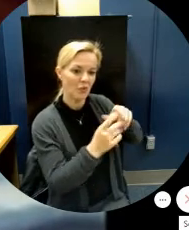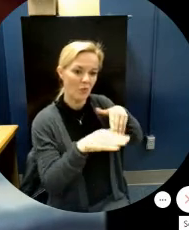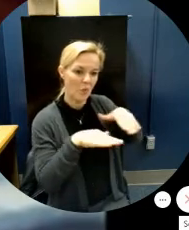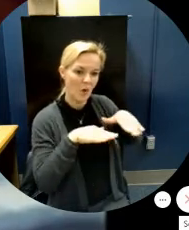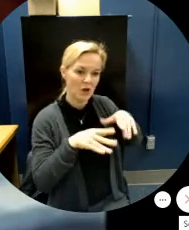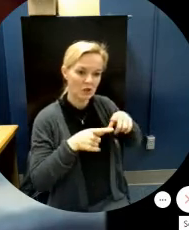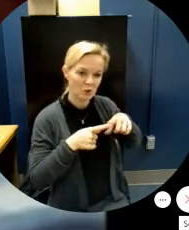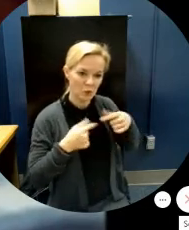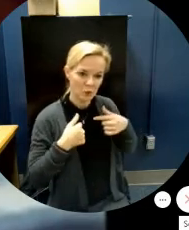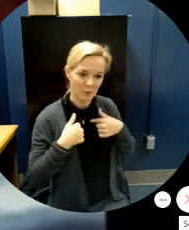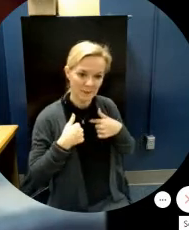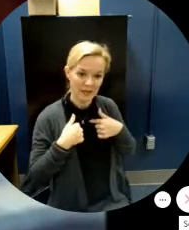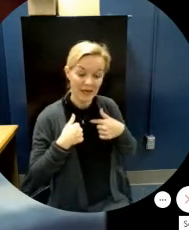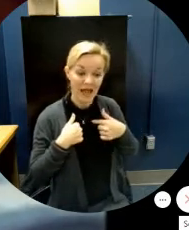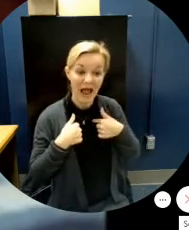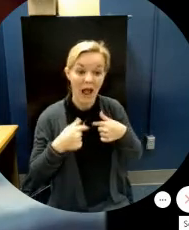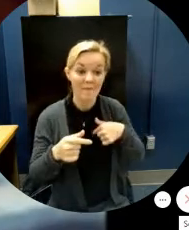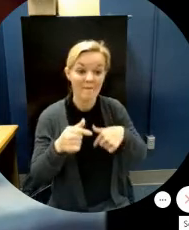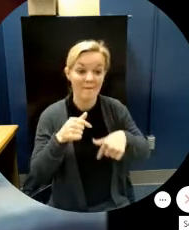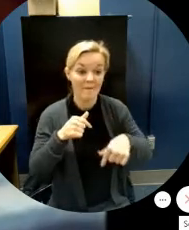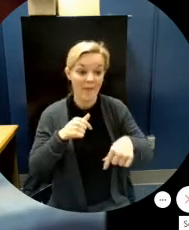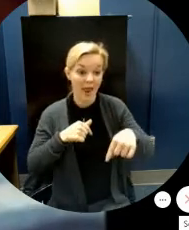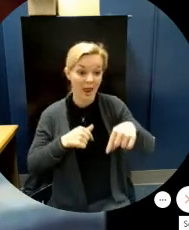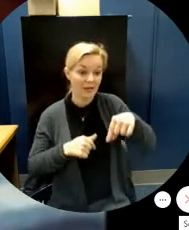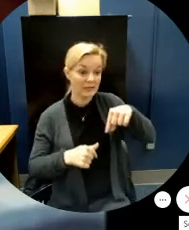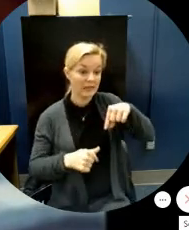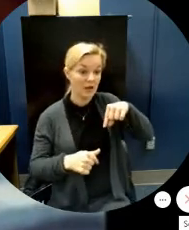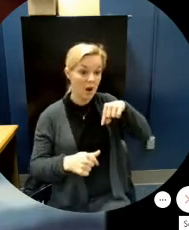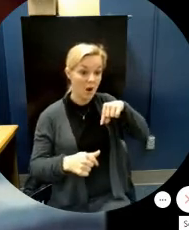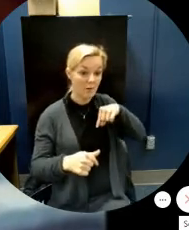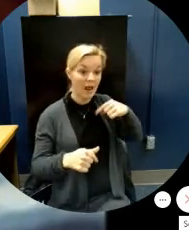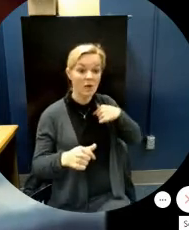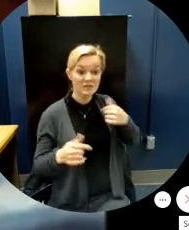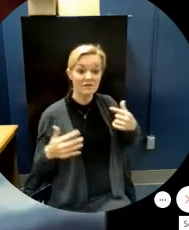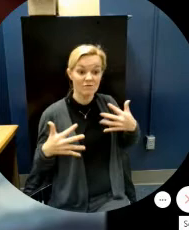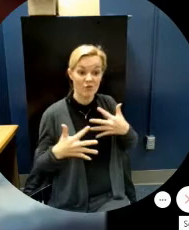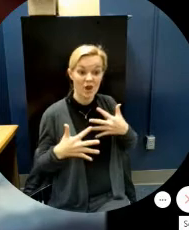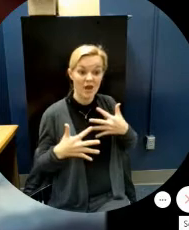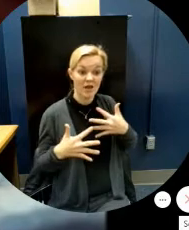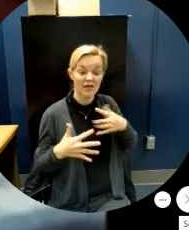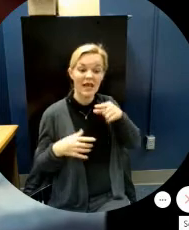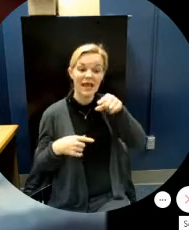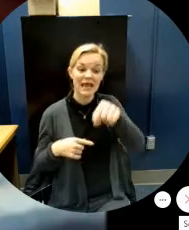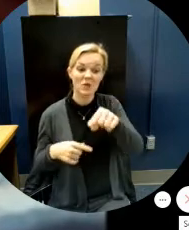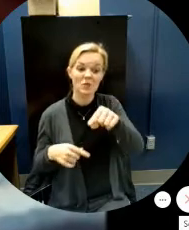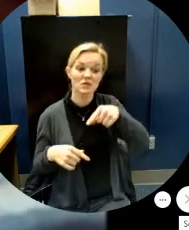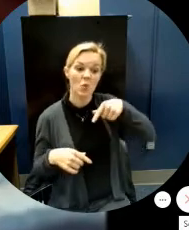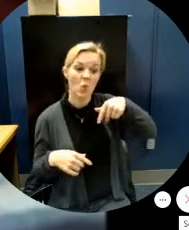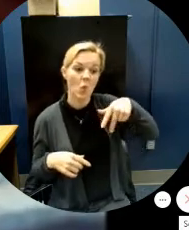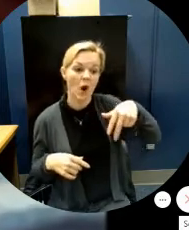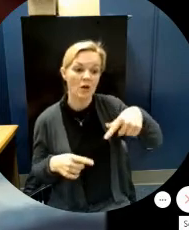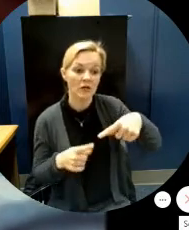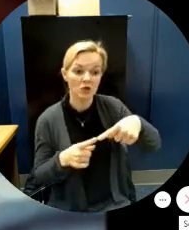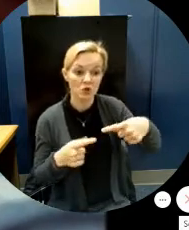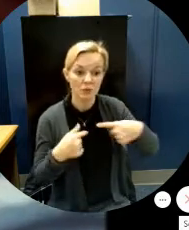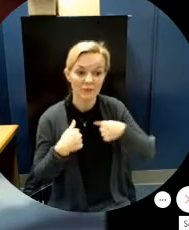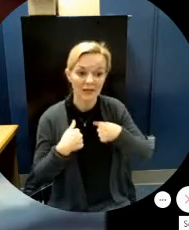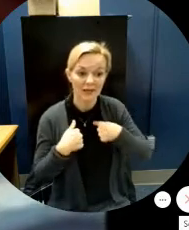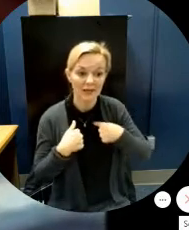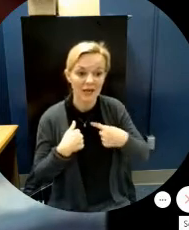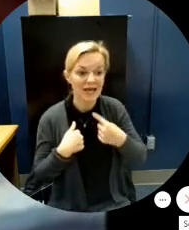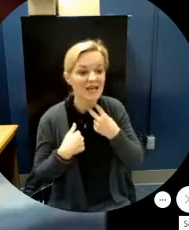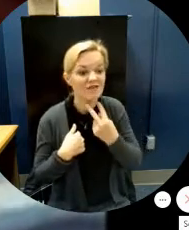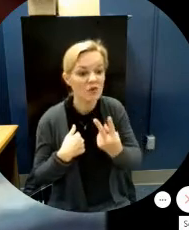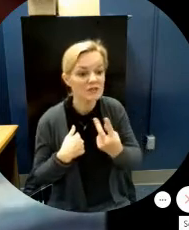I backed up in fear, and as he was walking towards me, he said, "I wasn't going